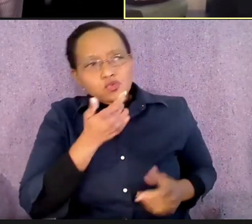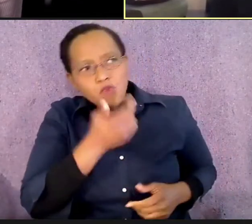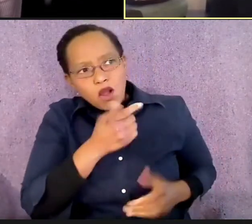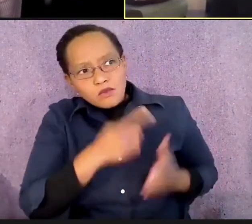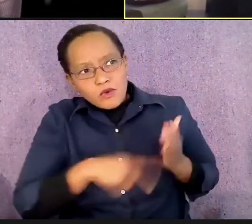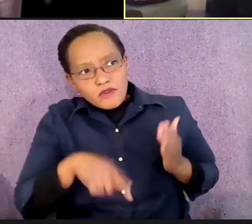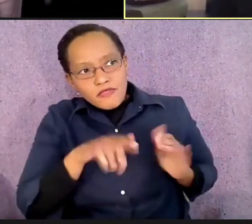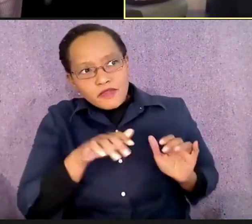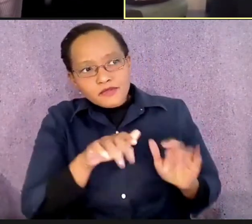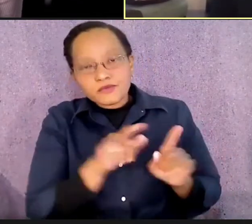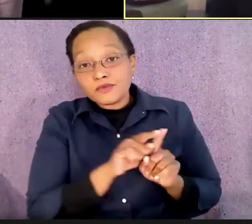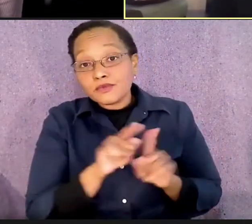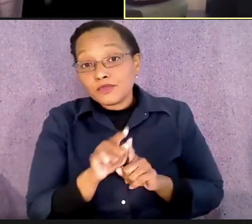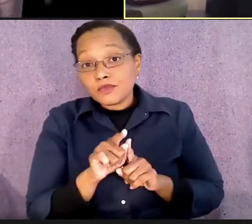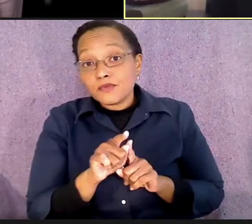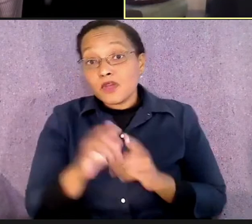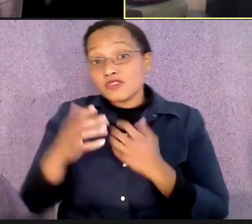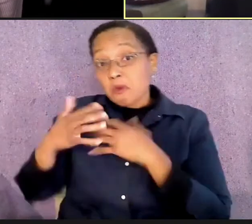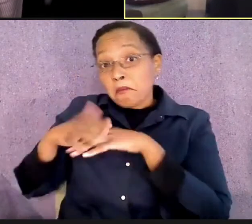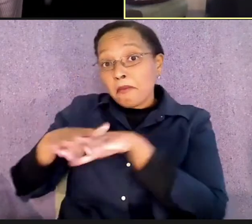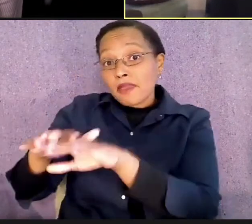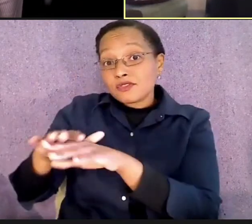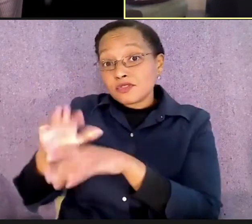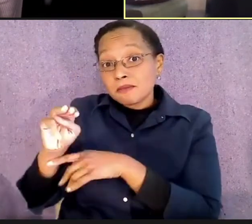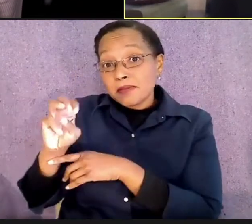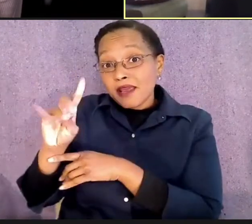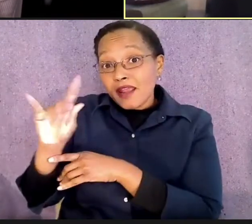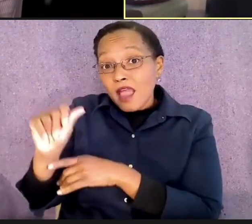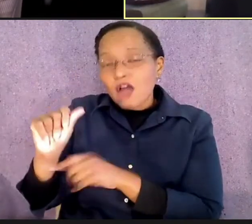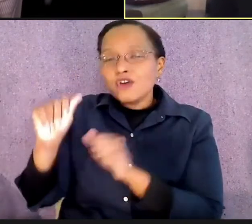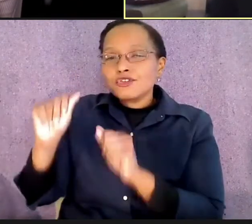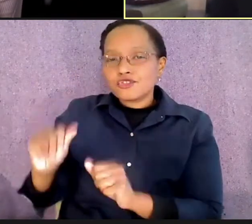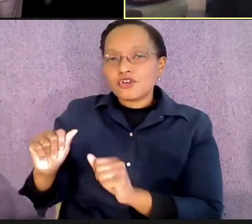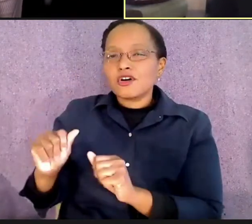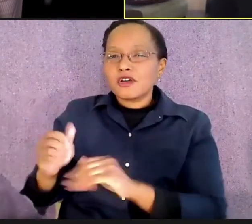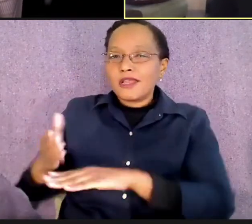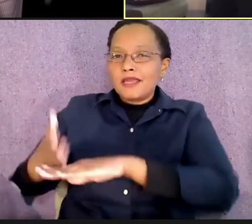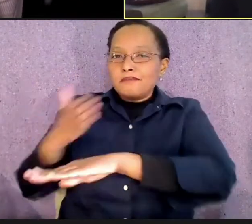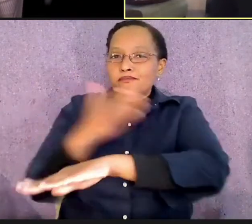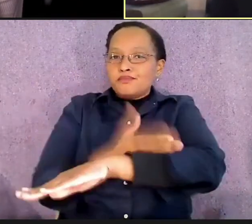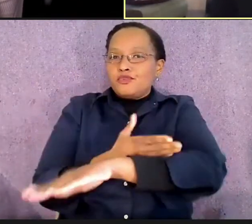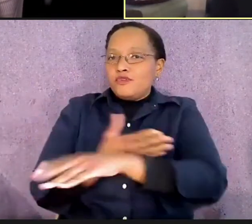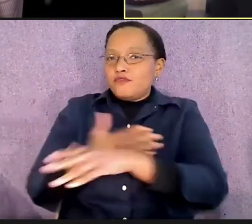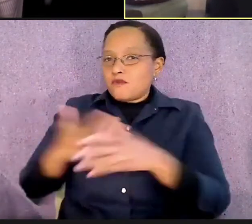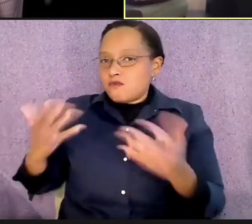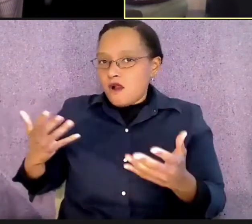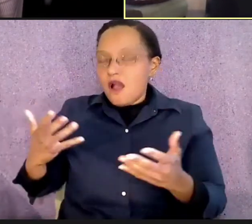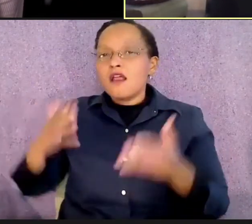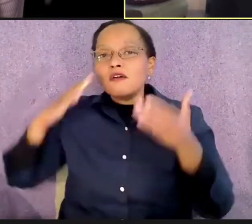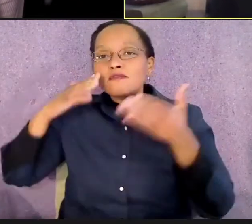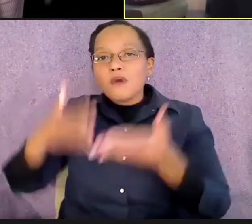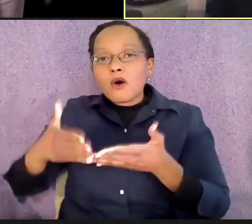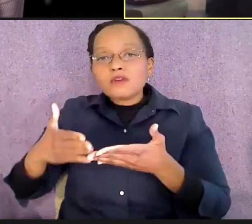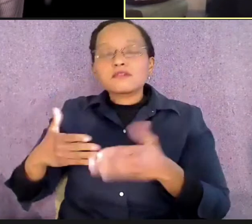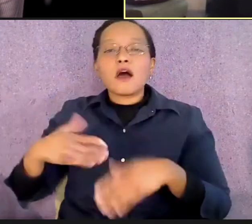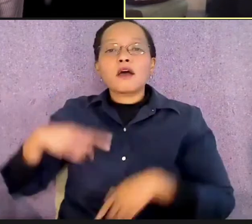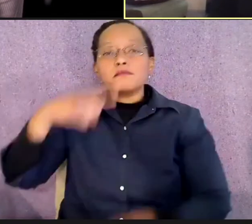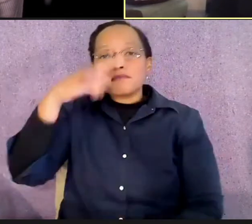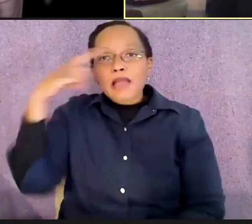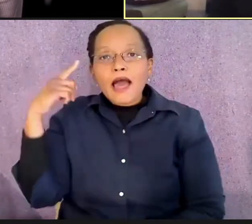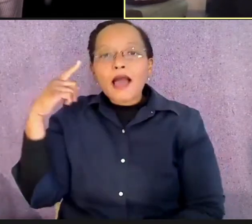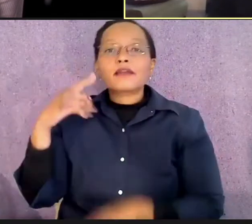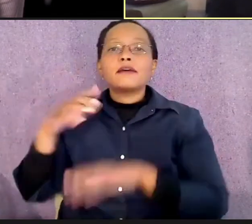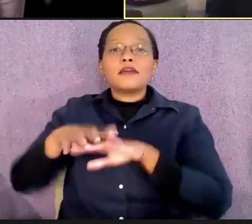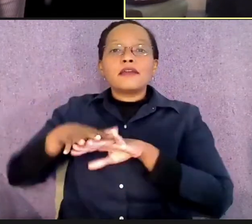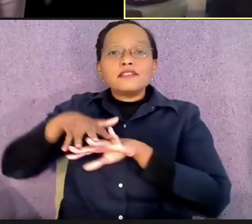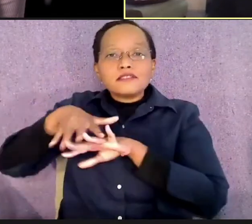the mainstream media can always do a better job of coloring Black, Indigenous, people of color and telling our